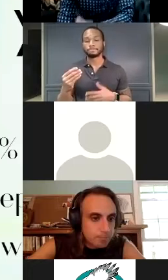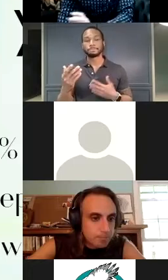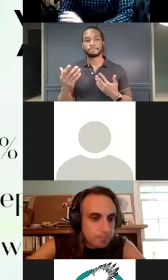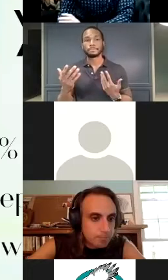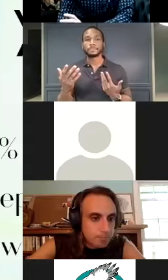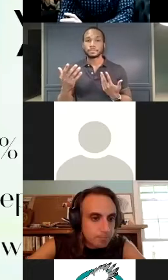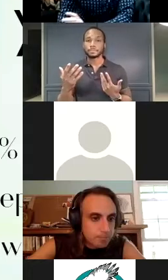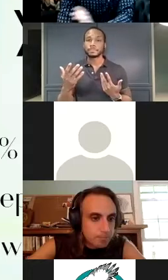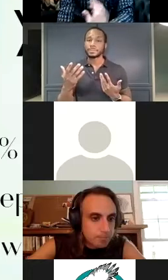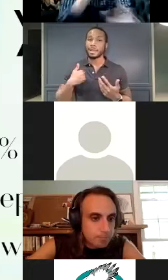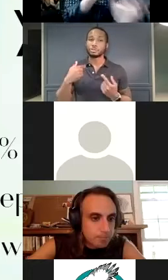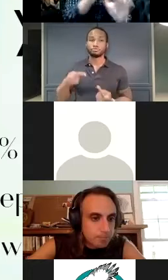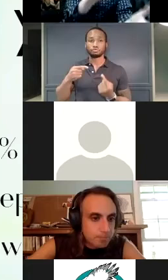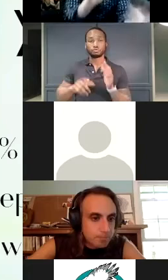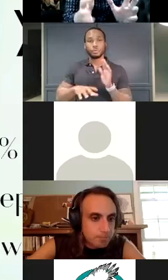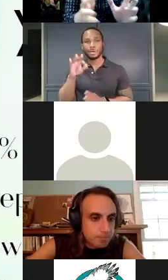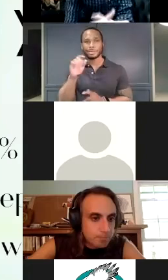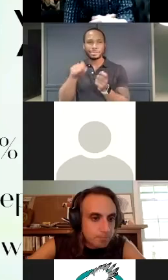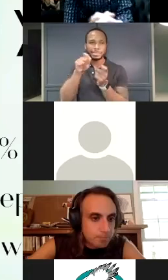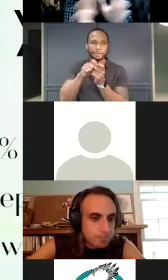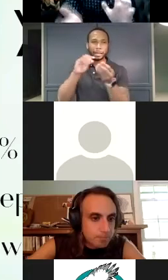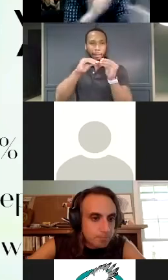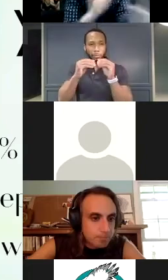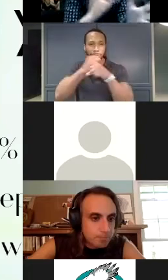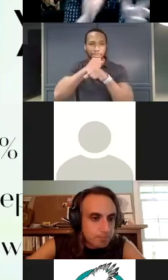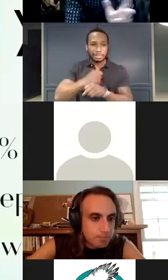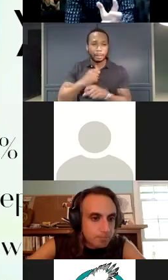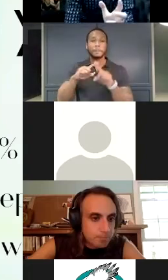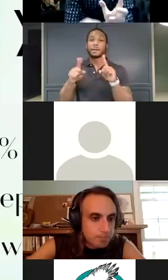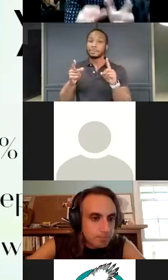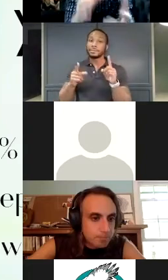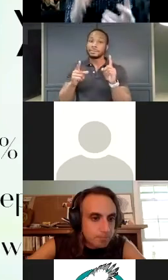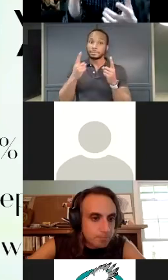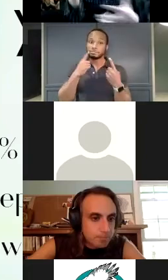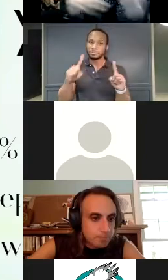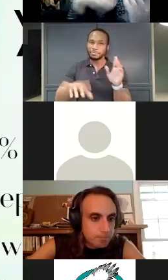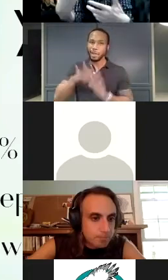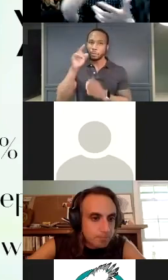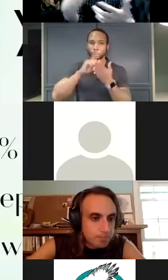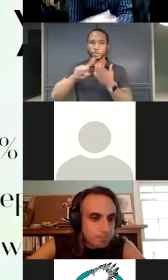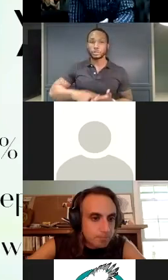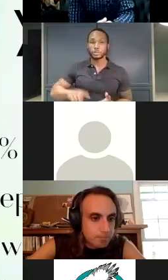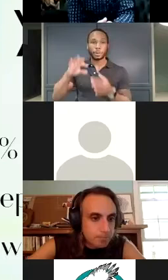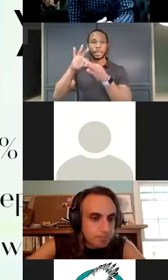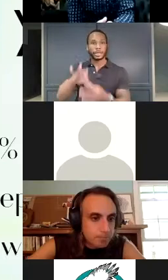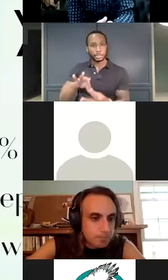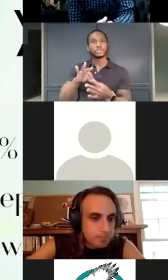I had trouble finding specific numbers around this, although I was able to find research on the fact that there was a heightened